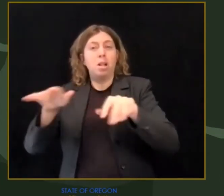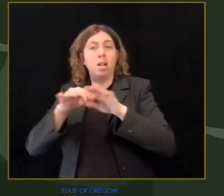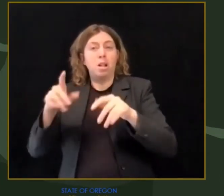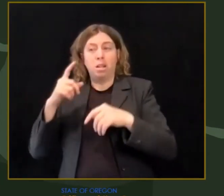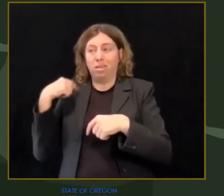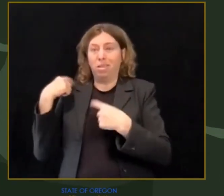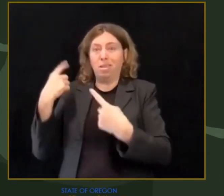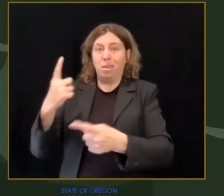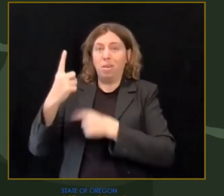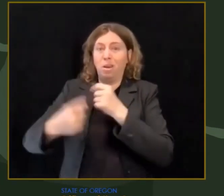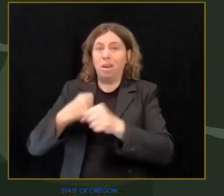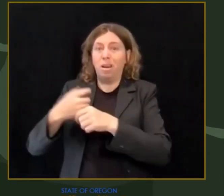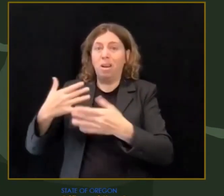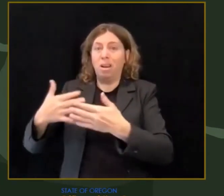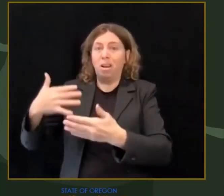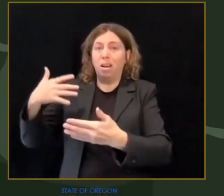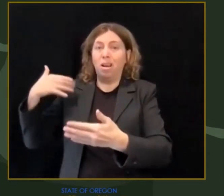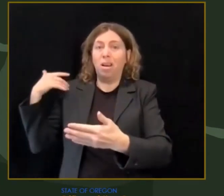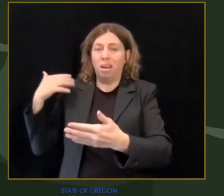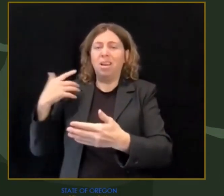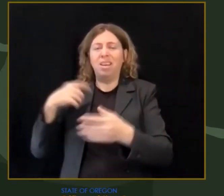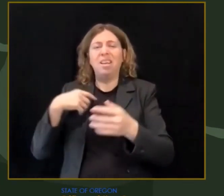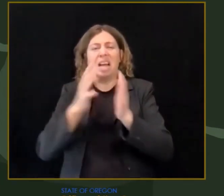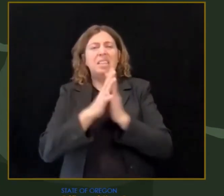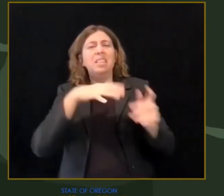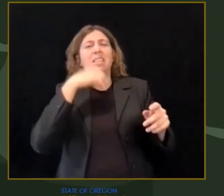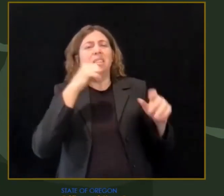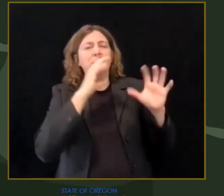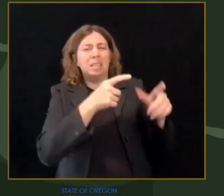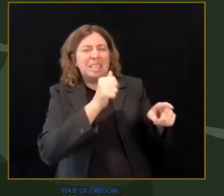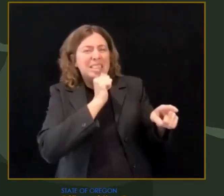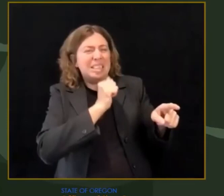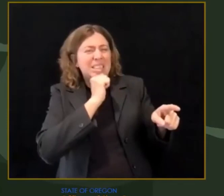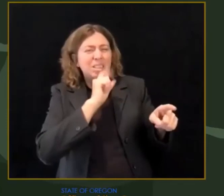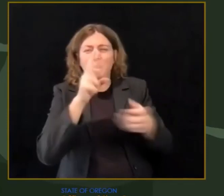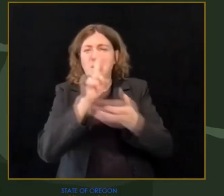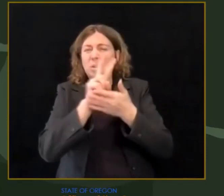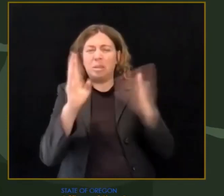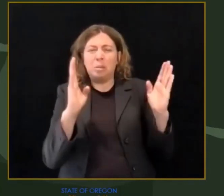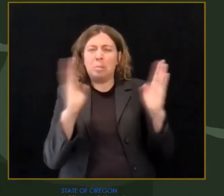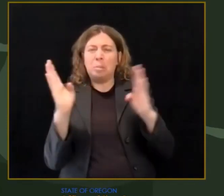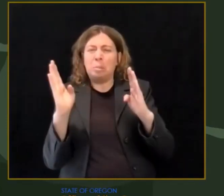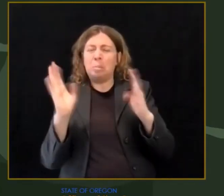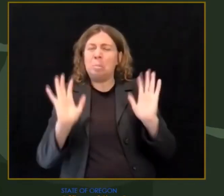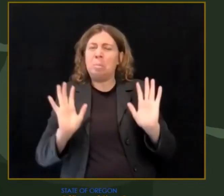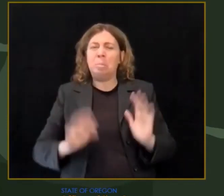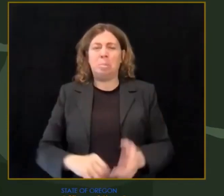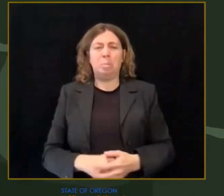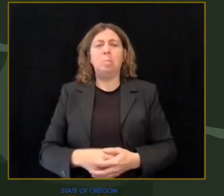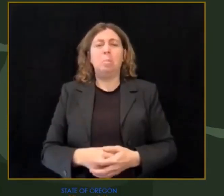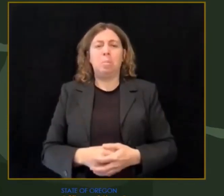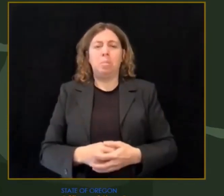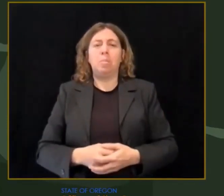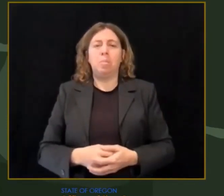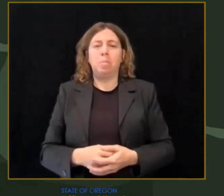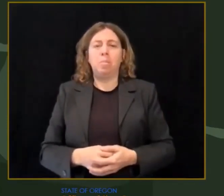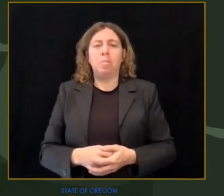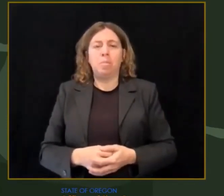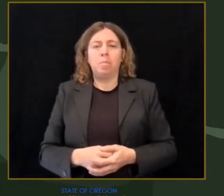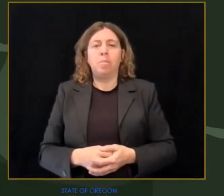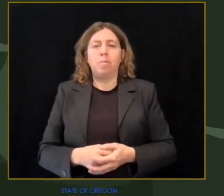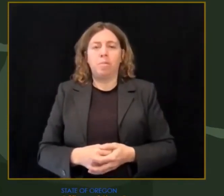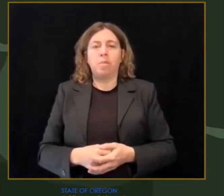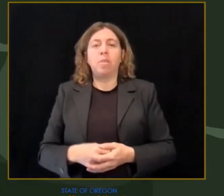safe for just a few more weeks. I know so many Oregon grandparents are happy to do